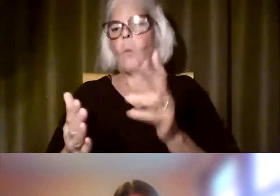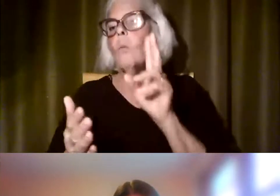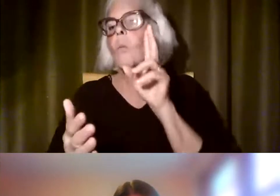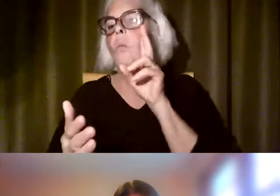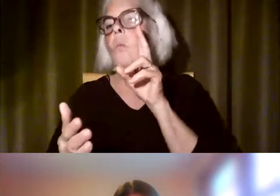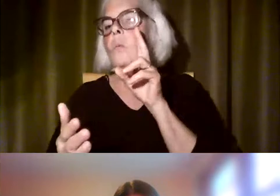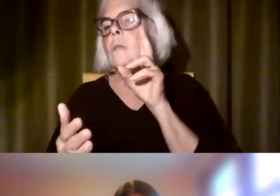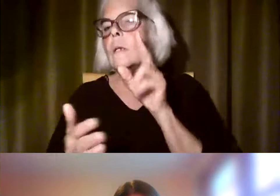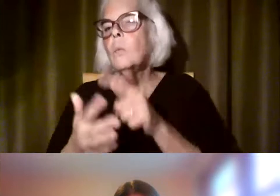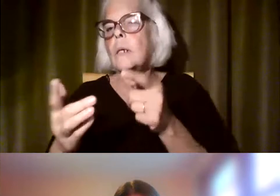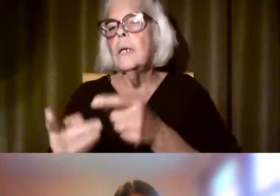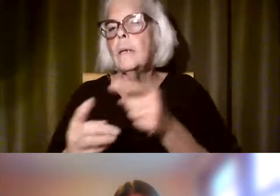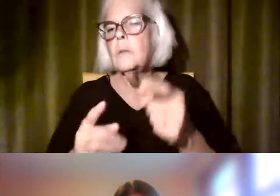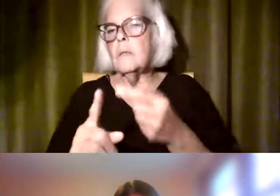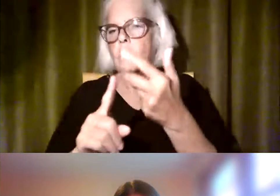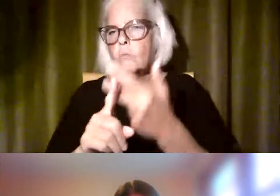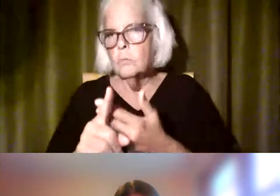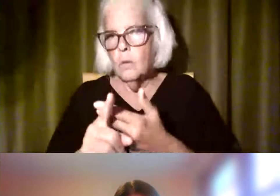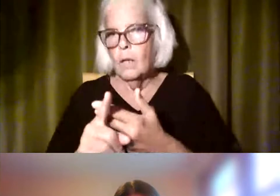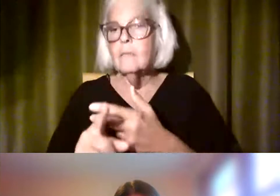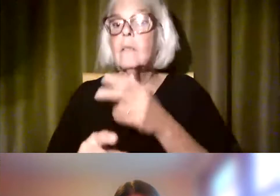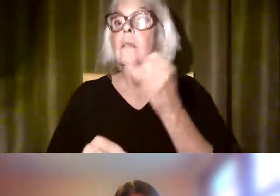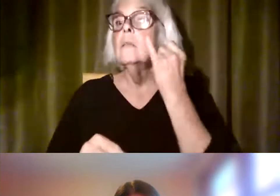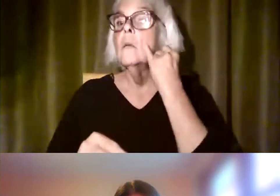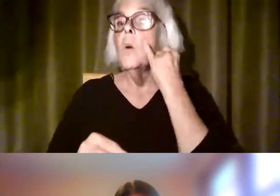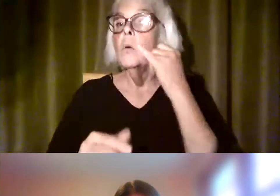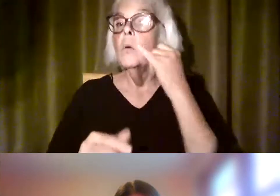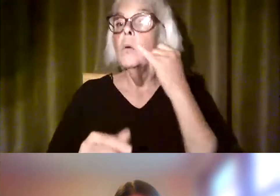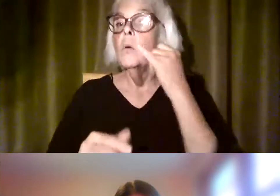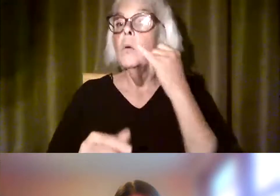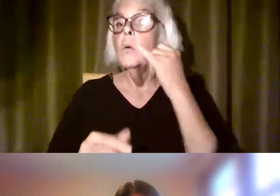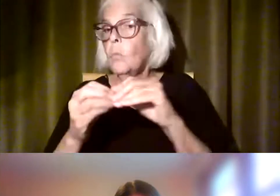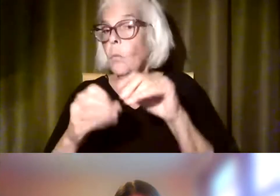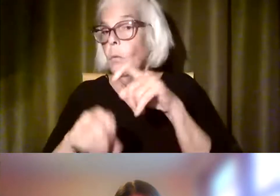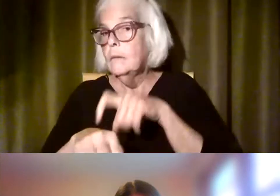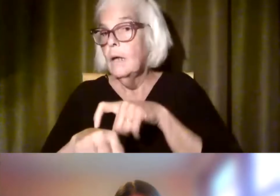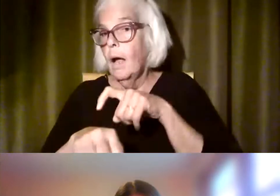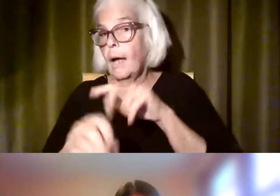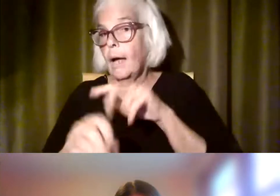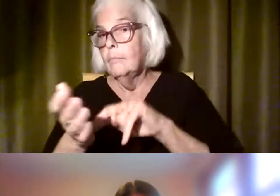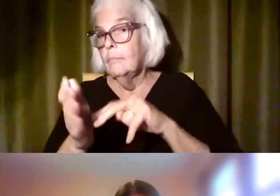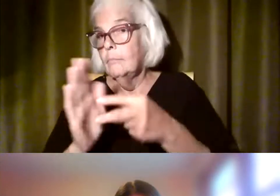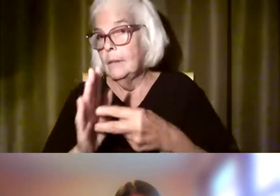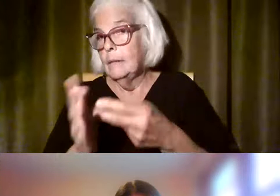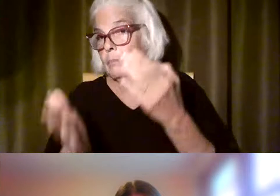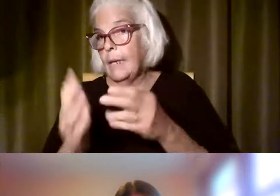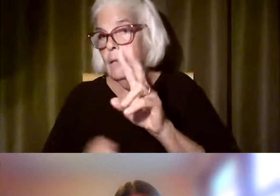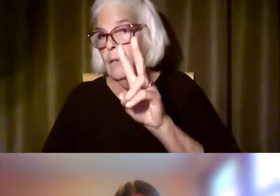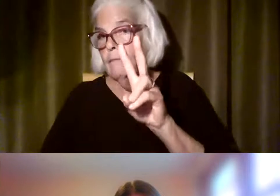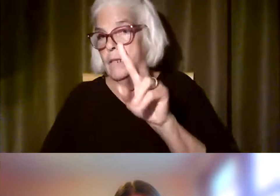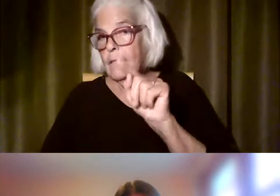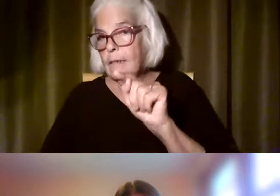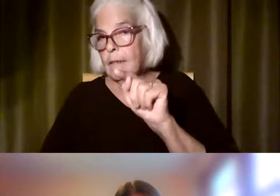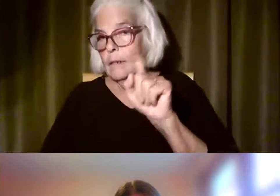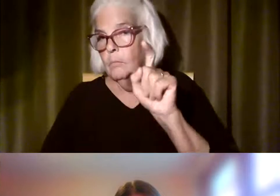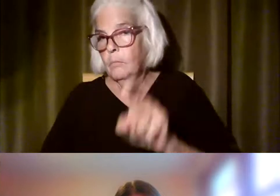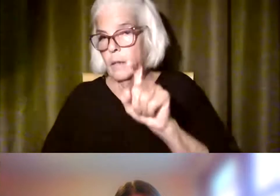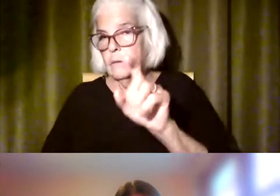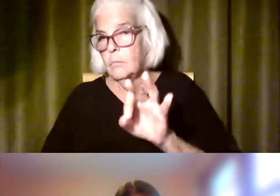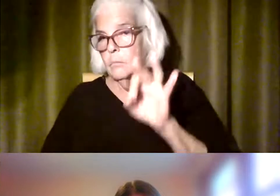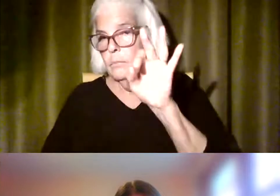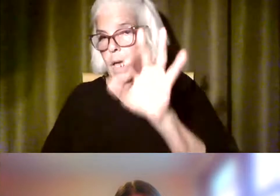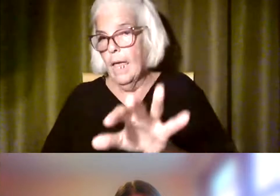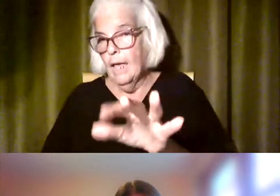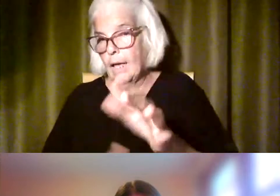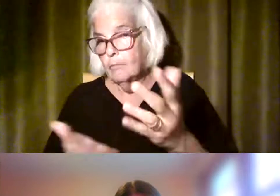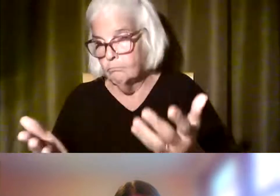a cost to the state of Vermont, but throughout this response, the state has set aside costs most of the